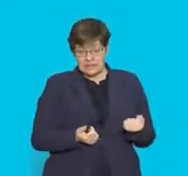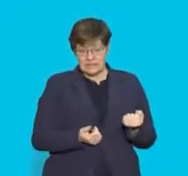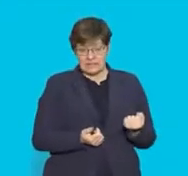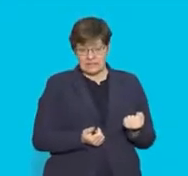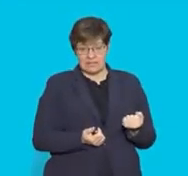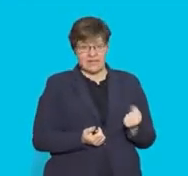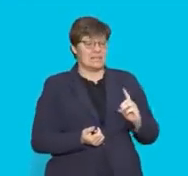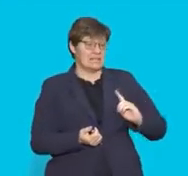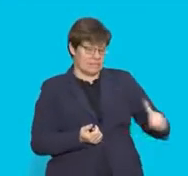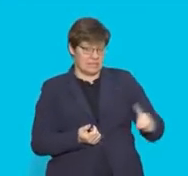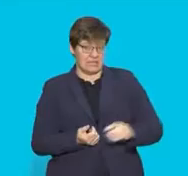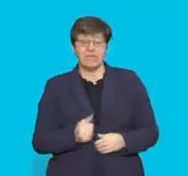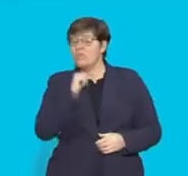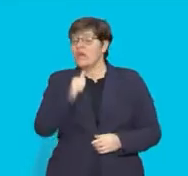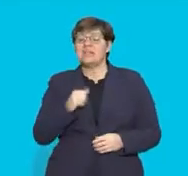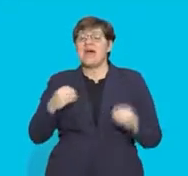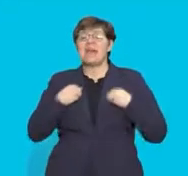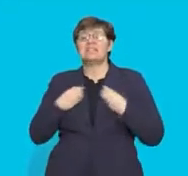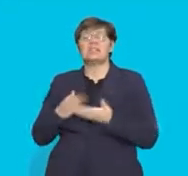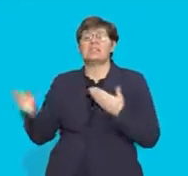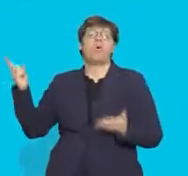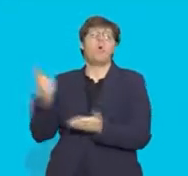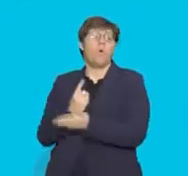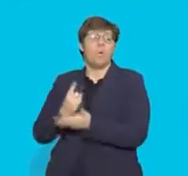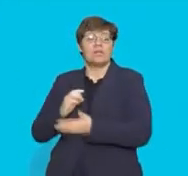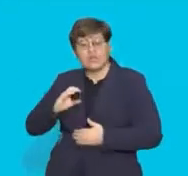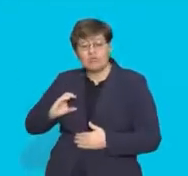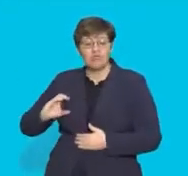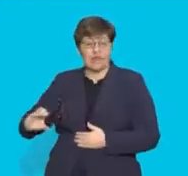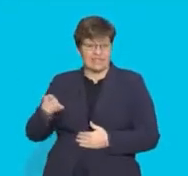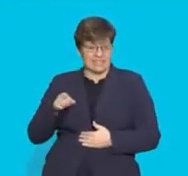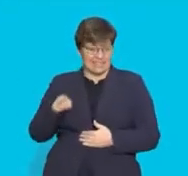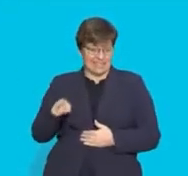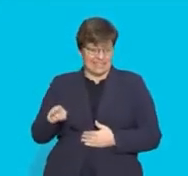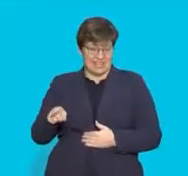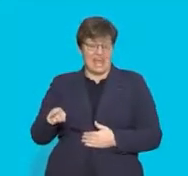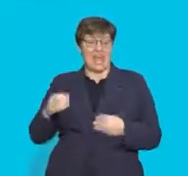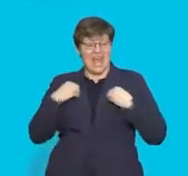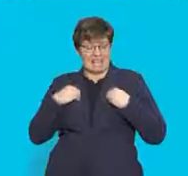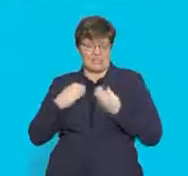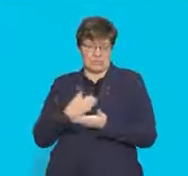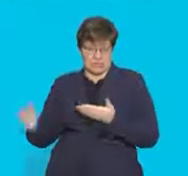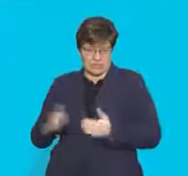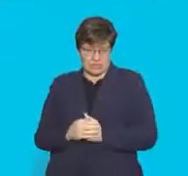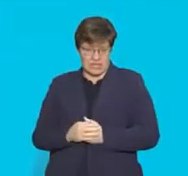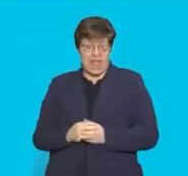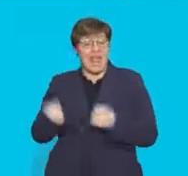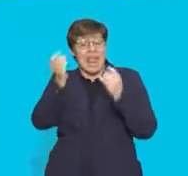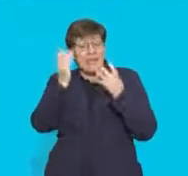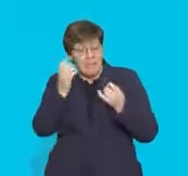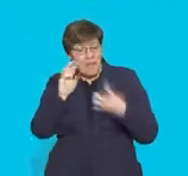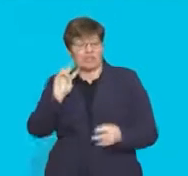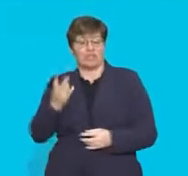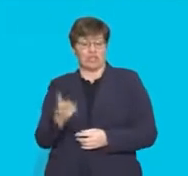see. That no matter how you dispose of an asset, you will always credit the asset disposal account. The detail will